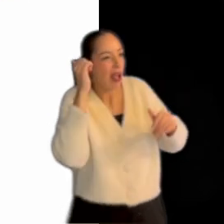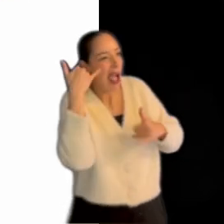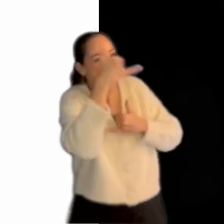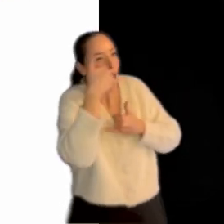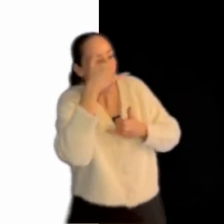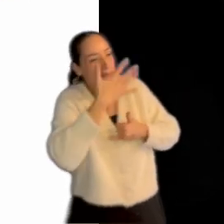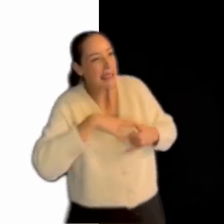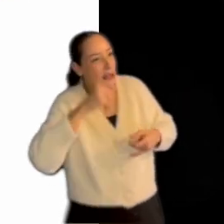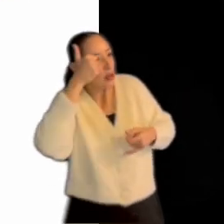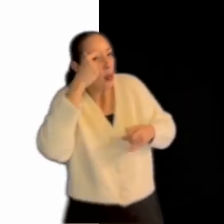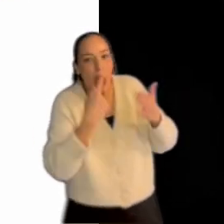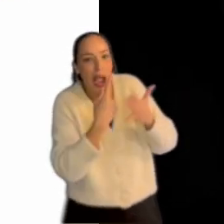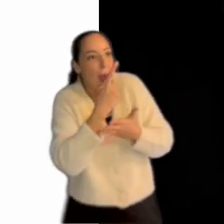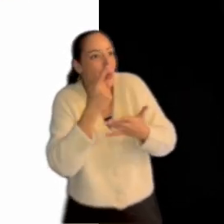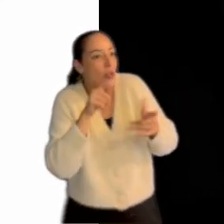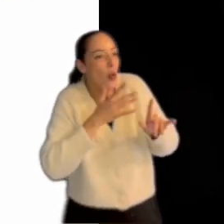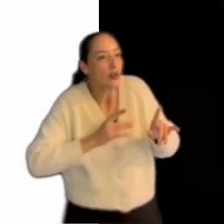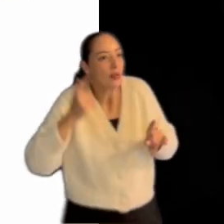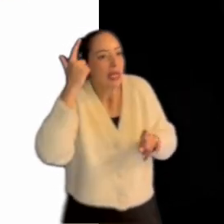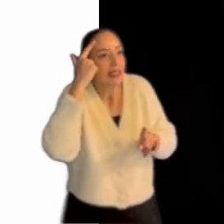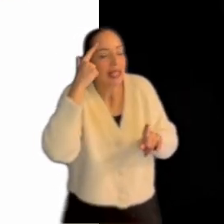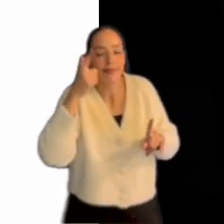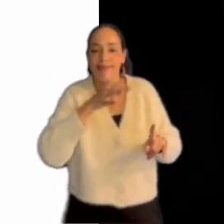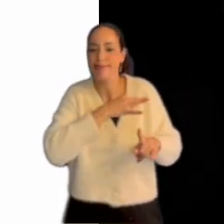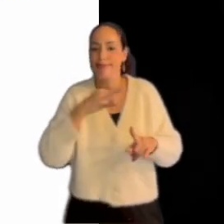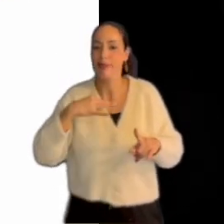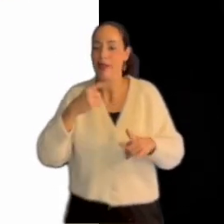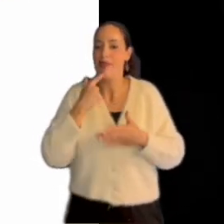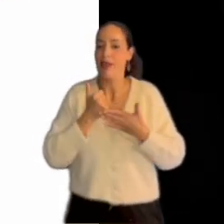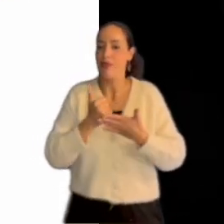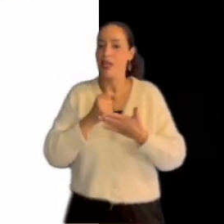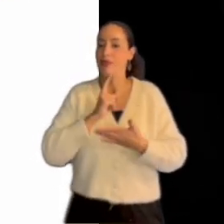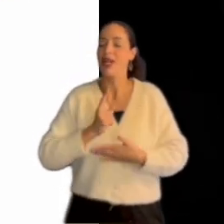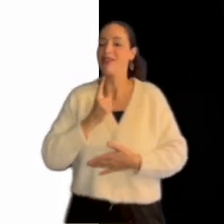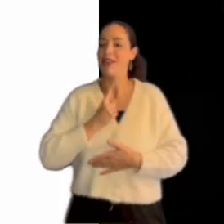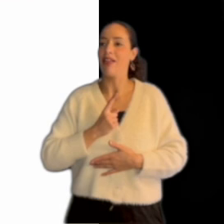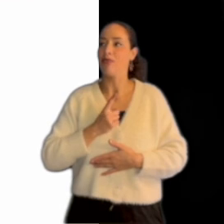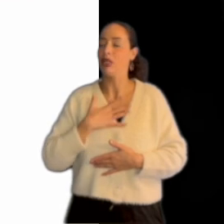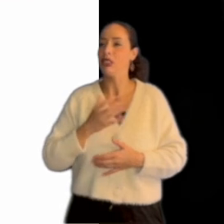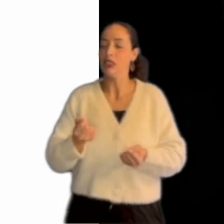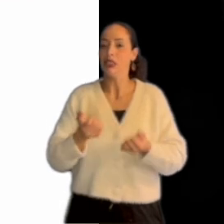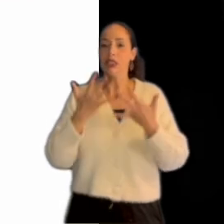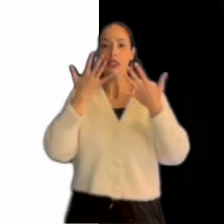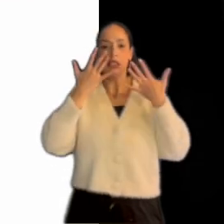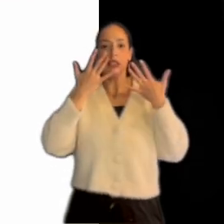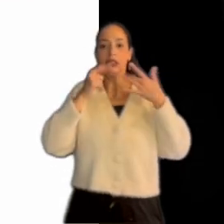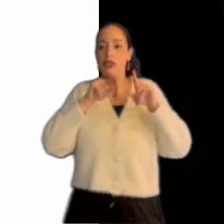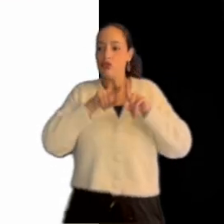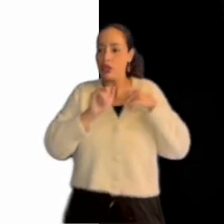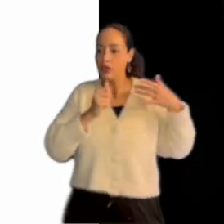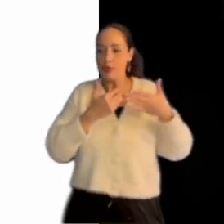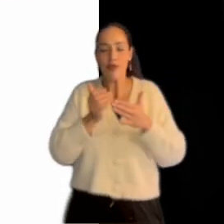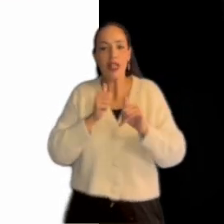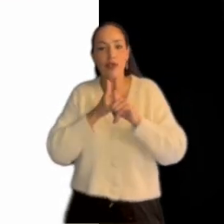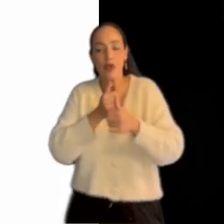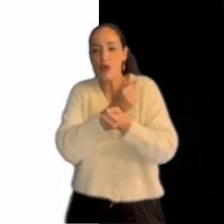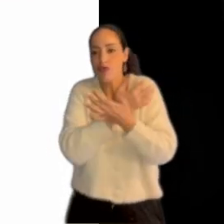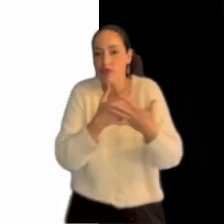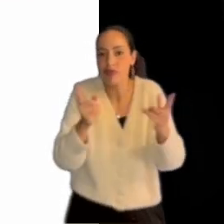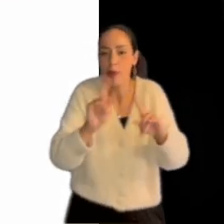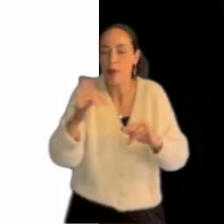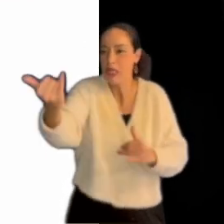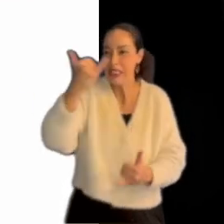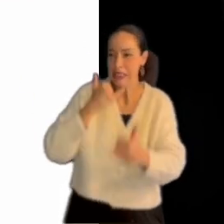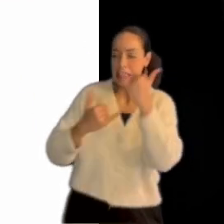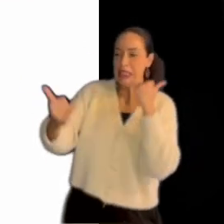and providing support to such a large number of people. Faced with a barrage of questions about our approach and intentions from our funder, the